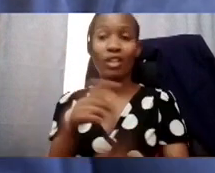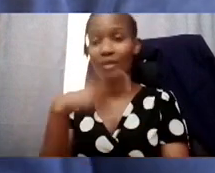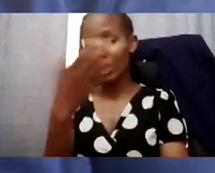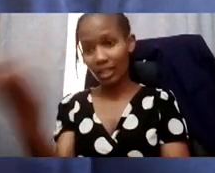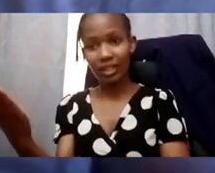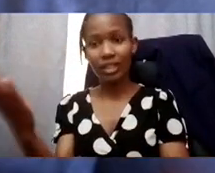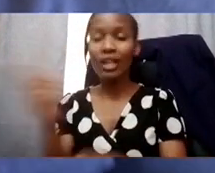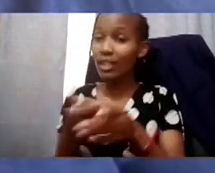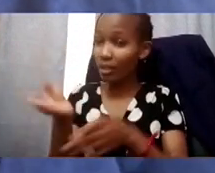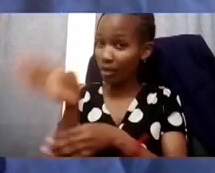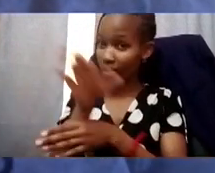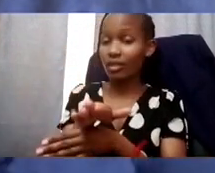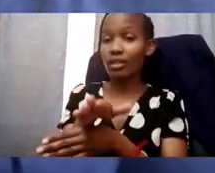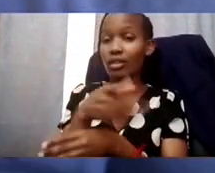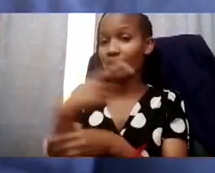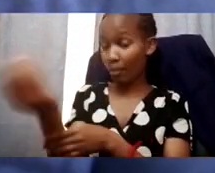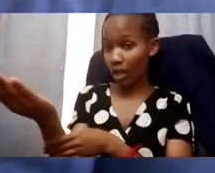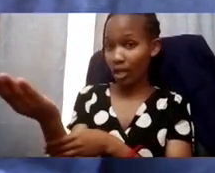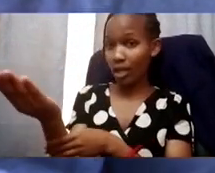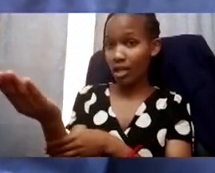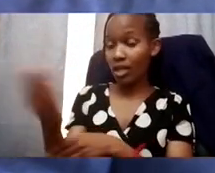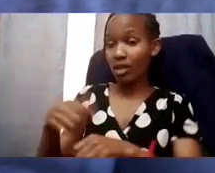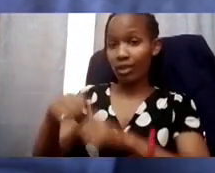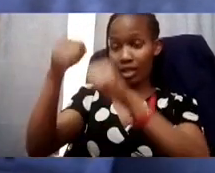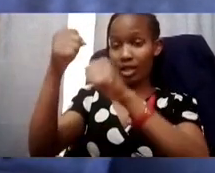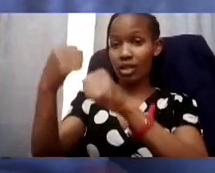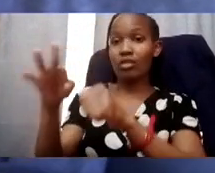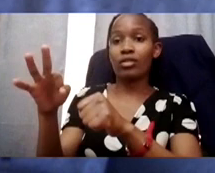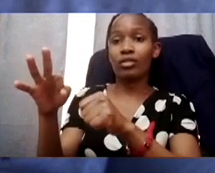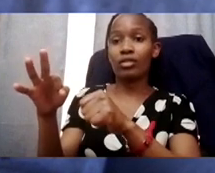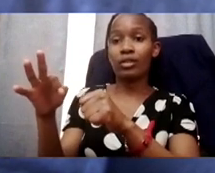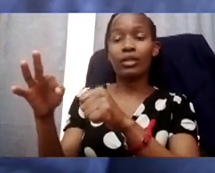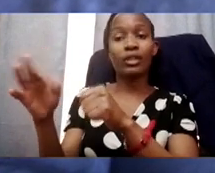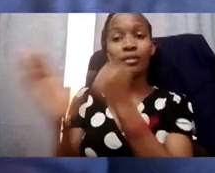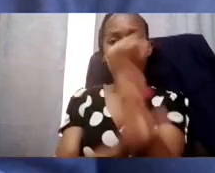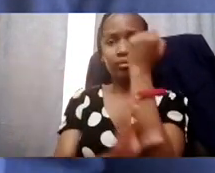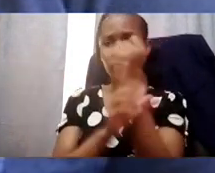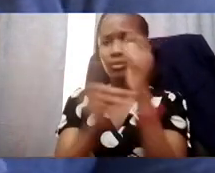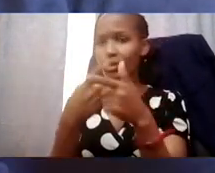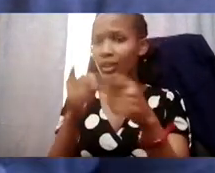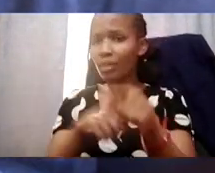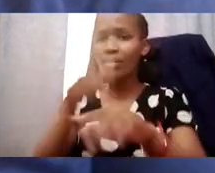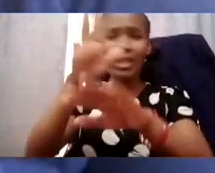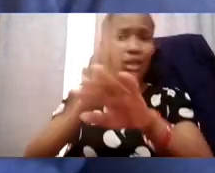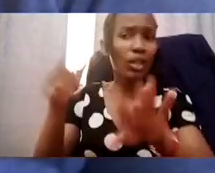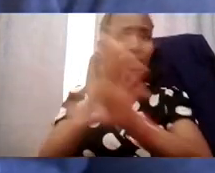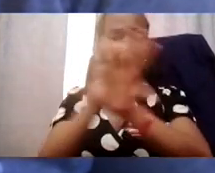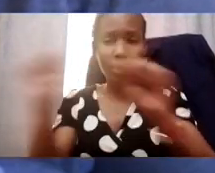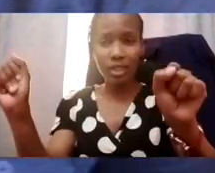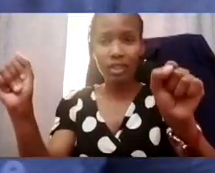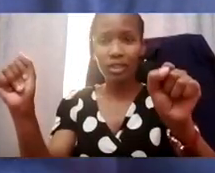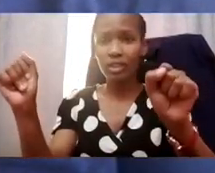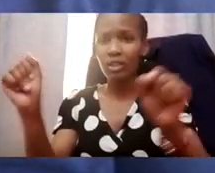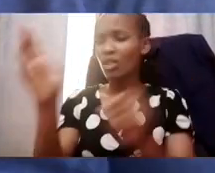came there, we were with the head of state. And when they called the president, the public, nobody wanted to know